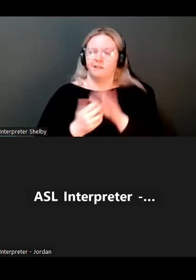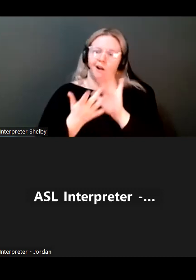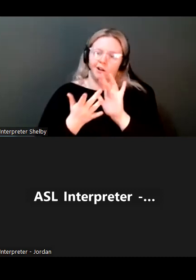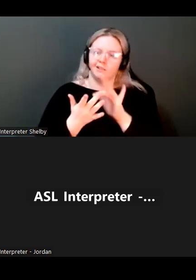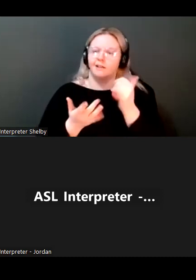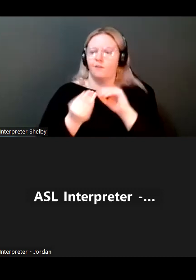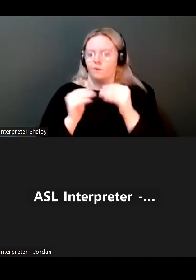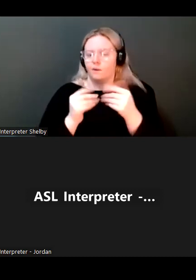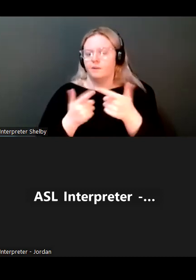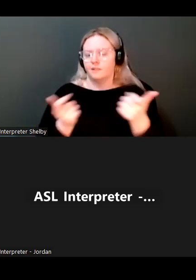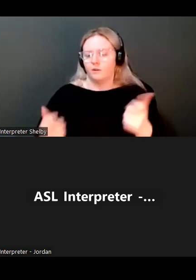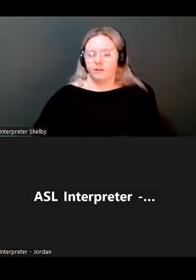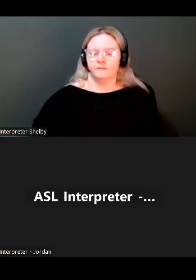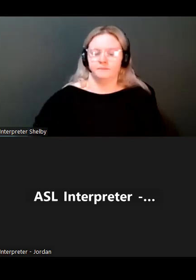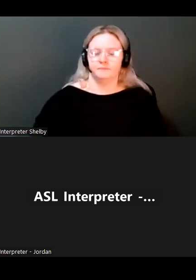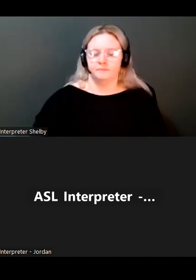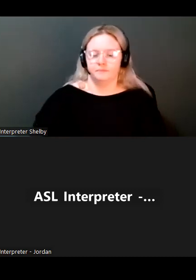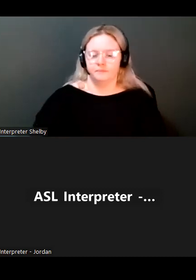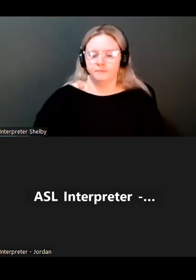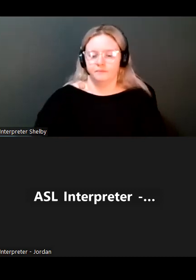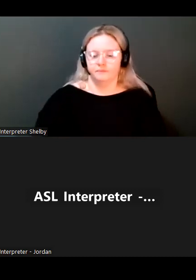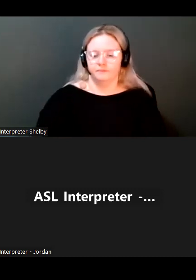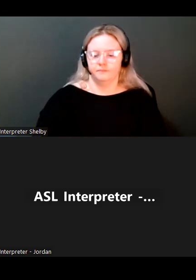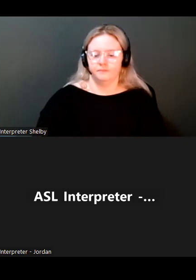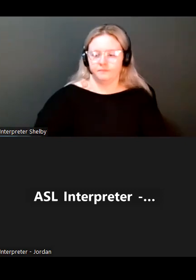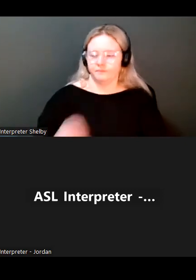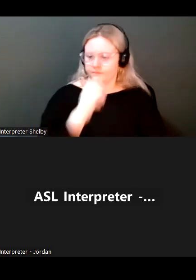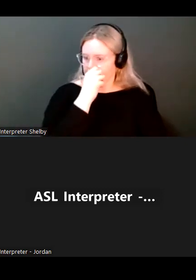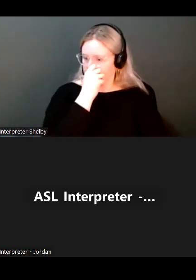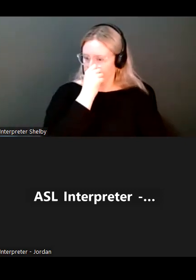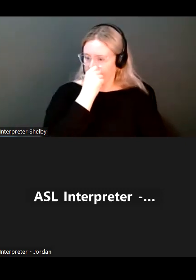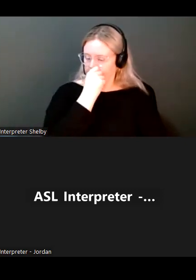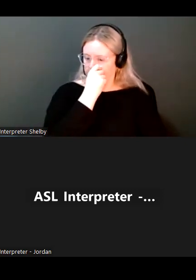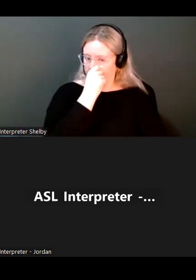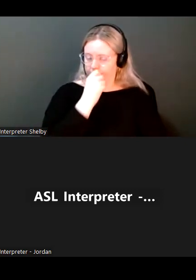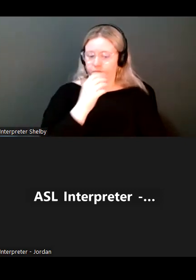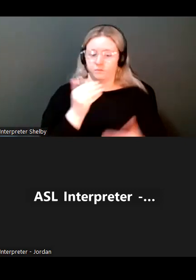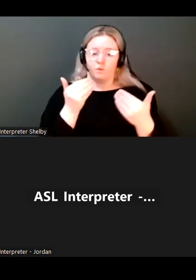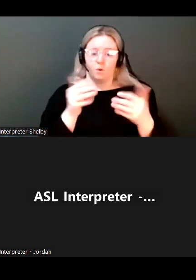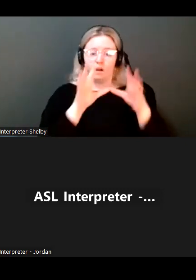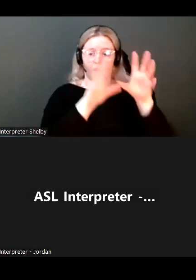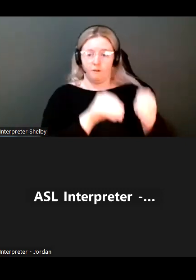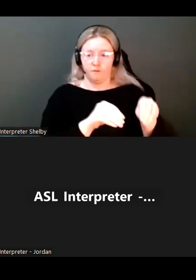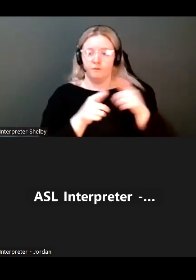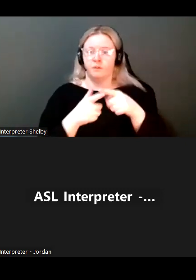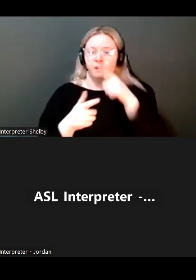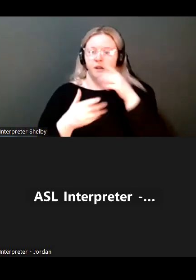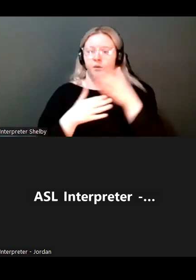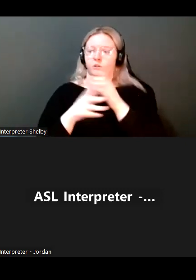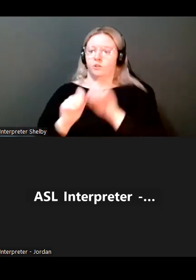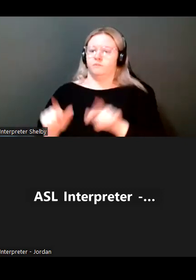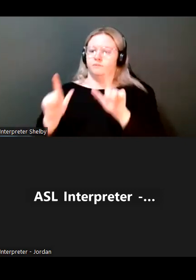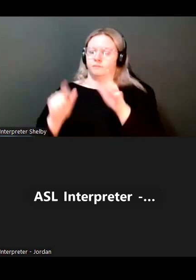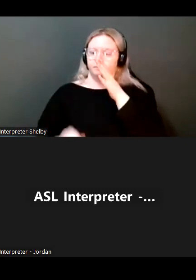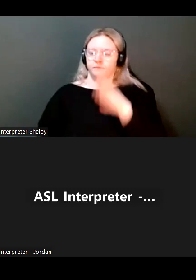people. So you can go ahead whenever you're ready, Laura, and you can actually stop sharing and then I'll actually share my screen.